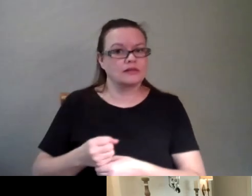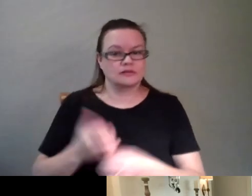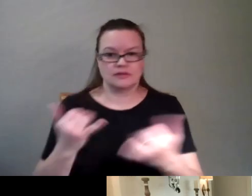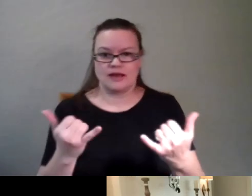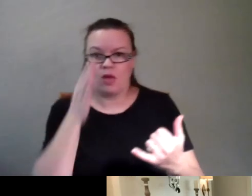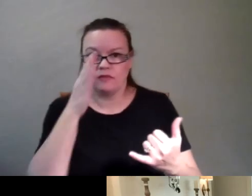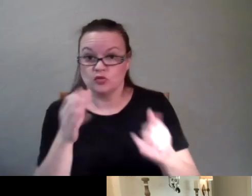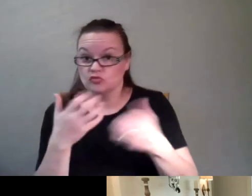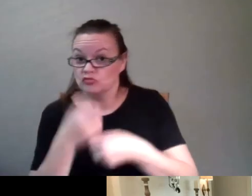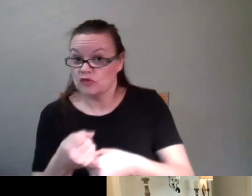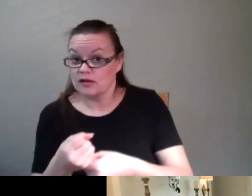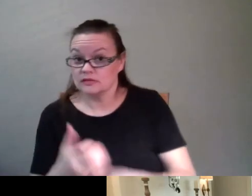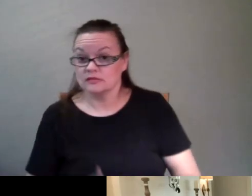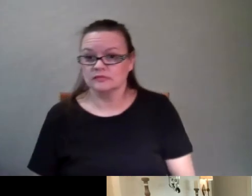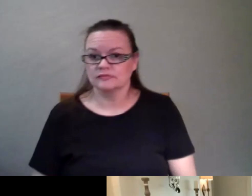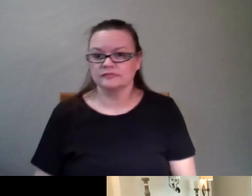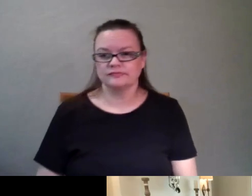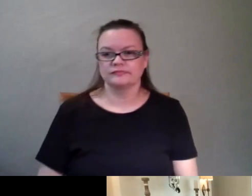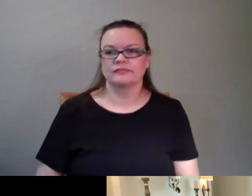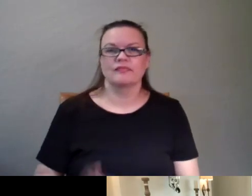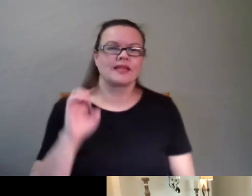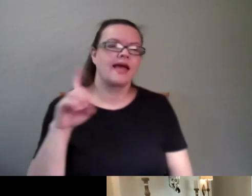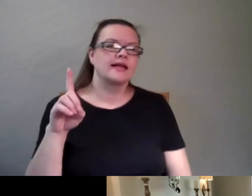Let me start off with that, Celinda. You have